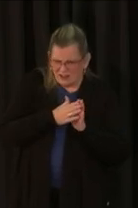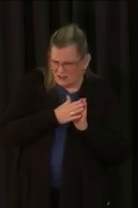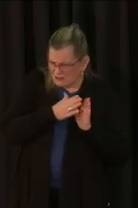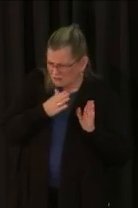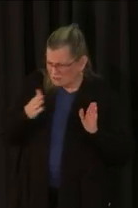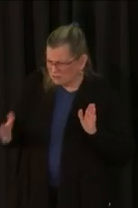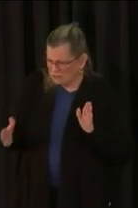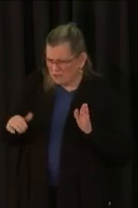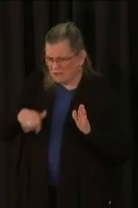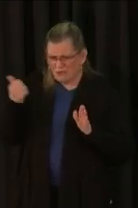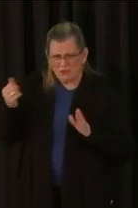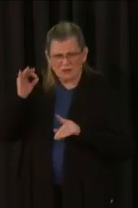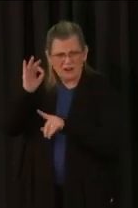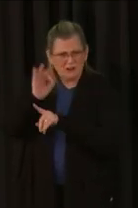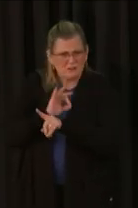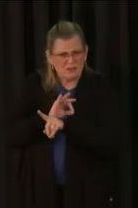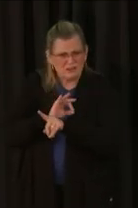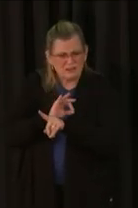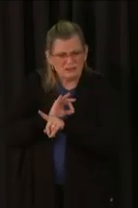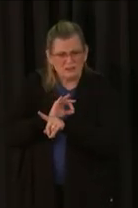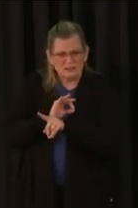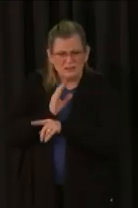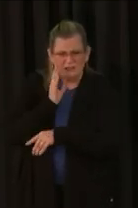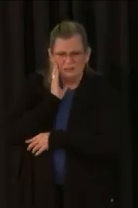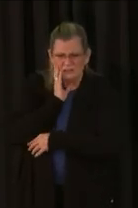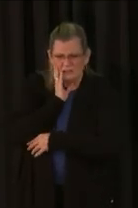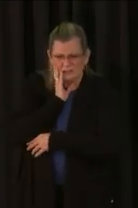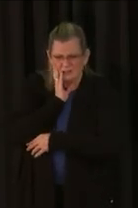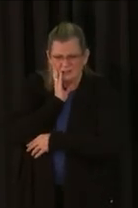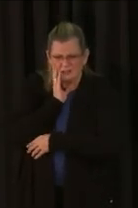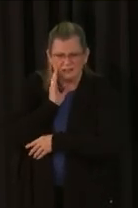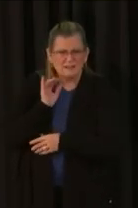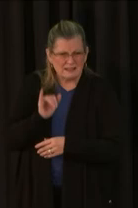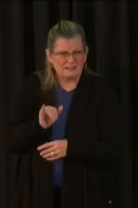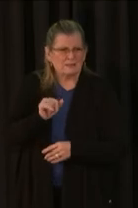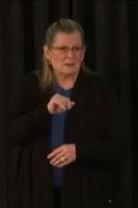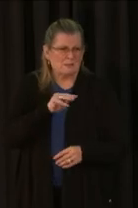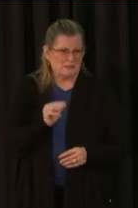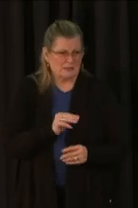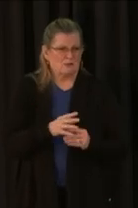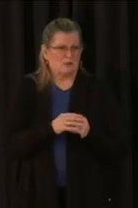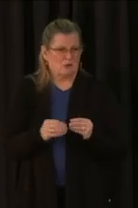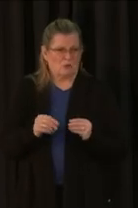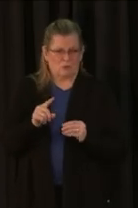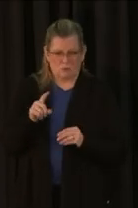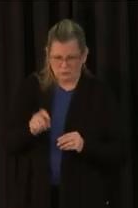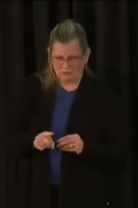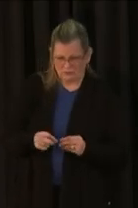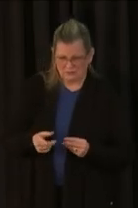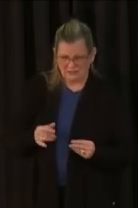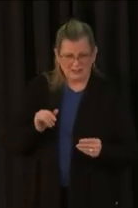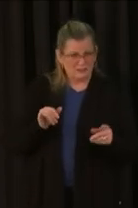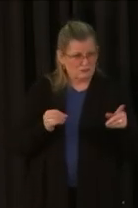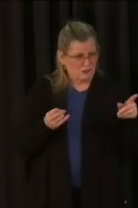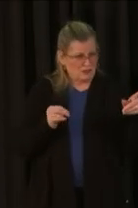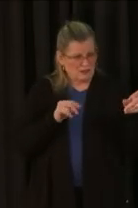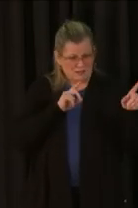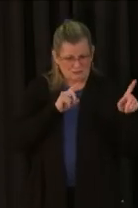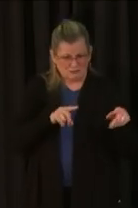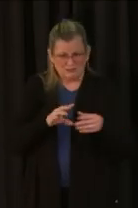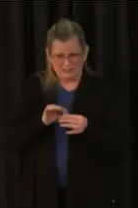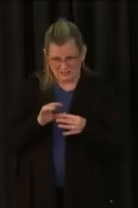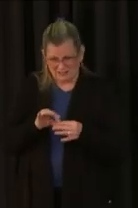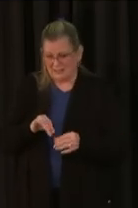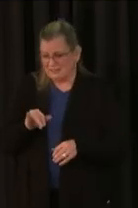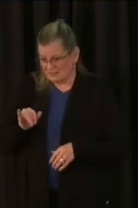we're struggling. So, but it's the $1 million question. And based on what you said earlier, I think it's actually the $1 trillion question.